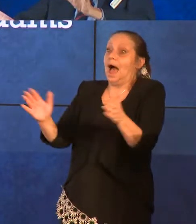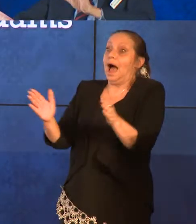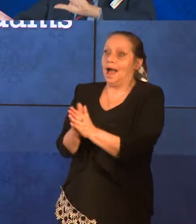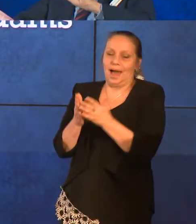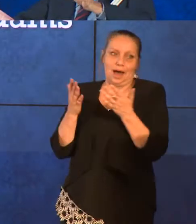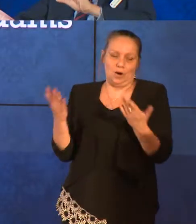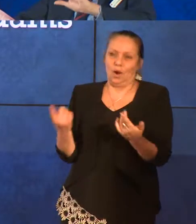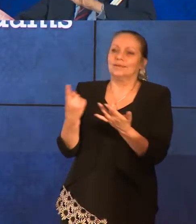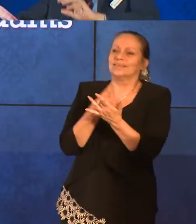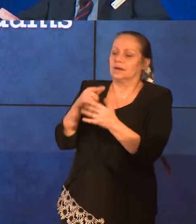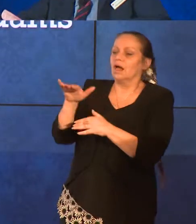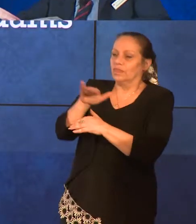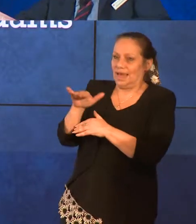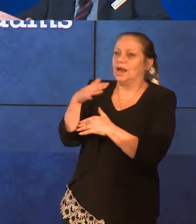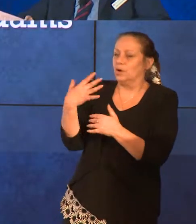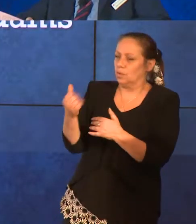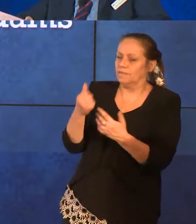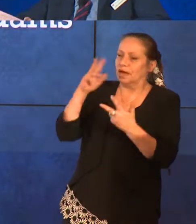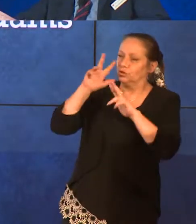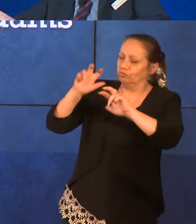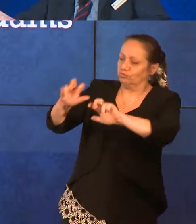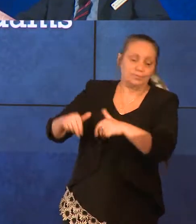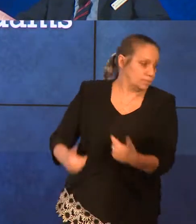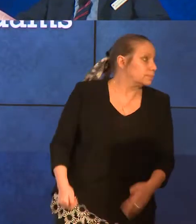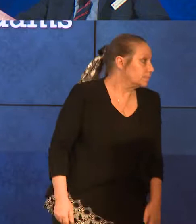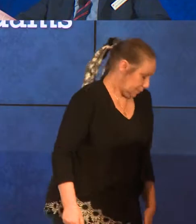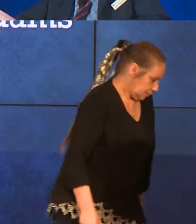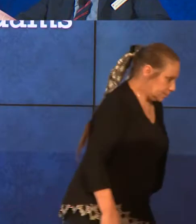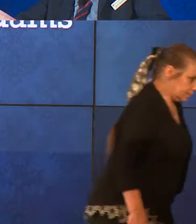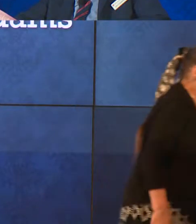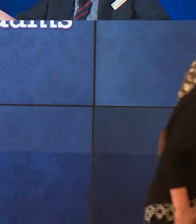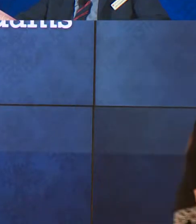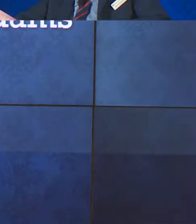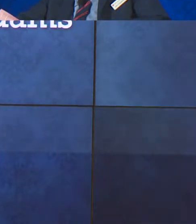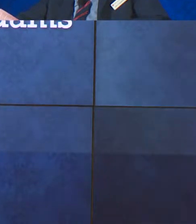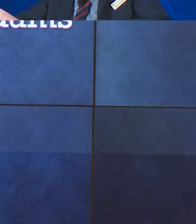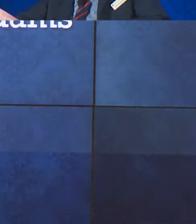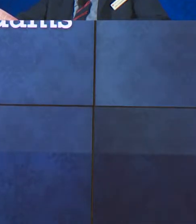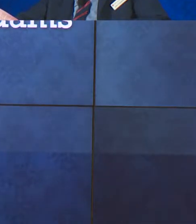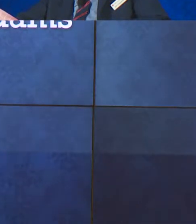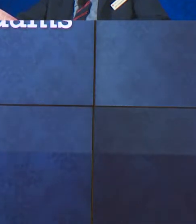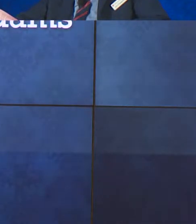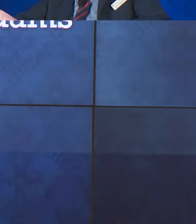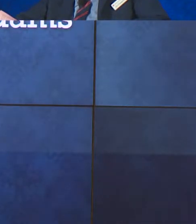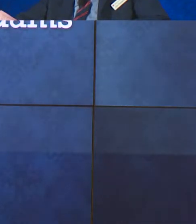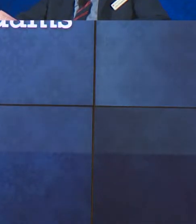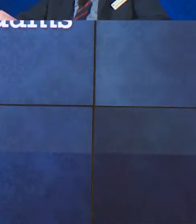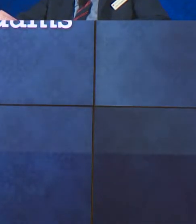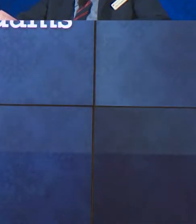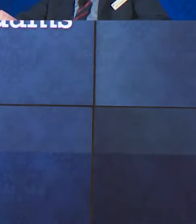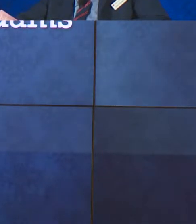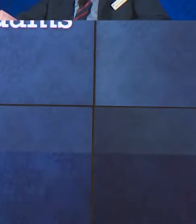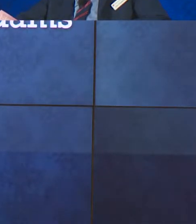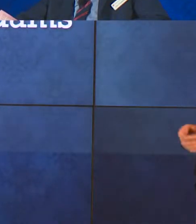So that's another area that we've had concerns about. Yeah. Okay, next question. Given that the NDIS relies on services